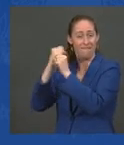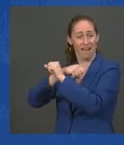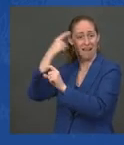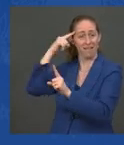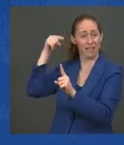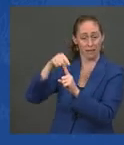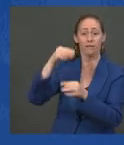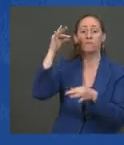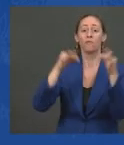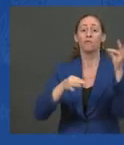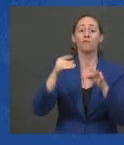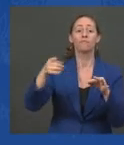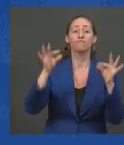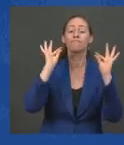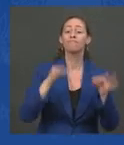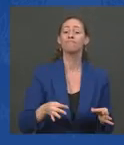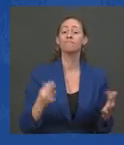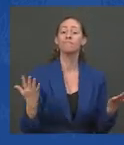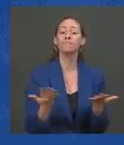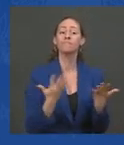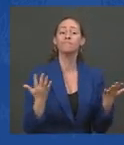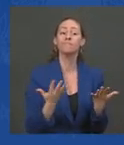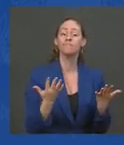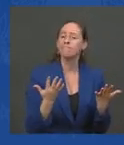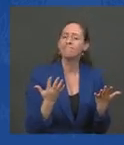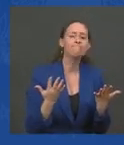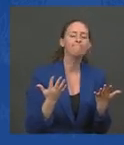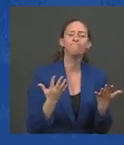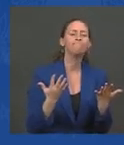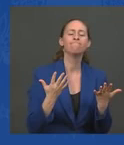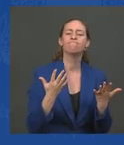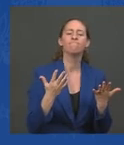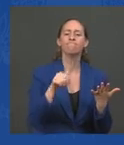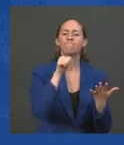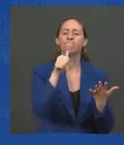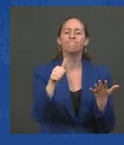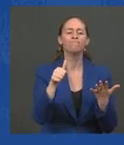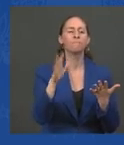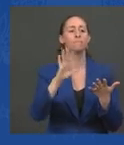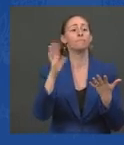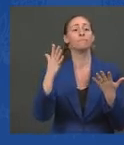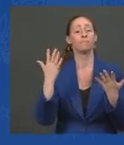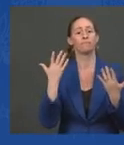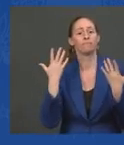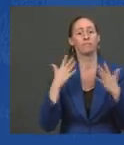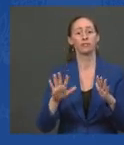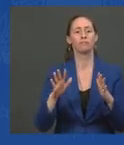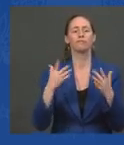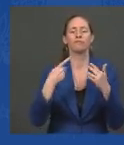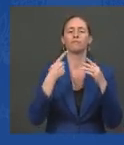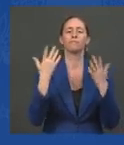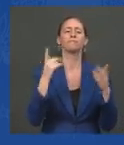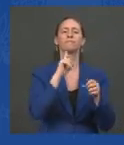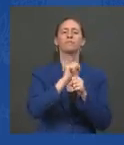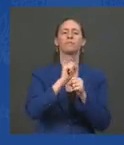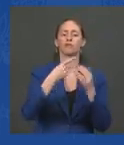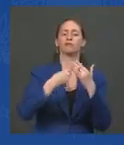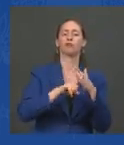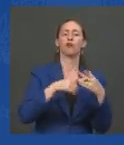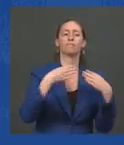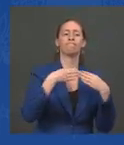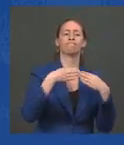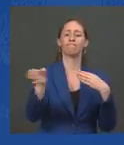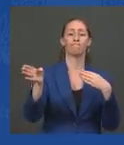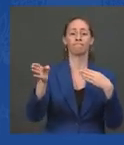Holder. That decision opened the floodgates for the anti-voter laws we see